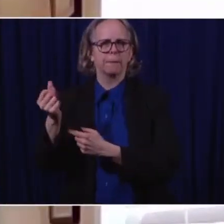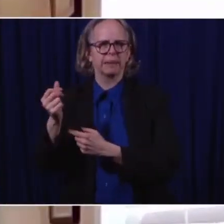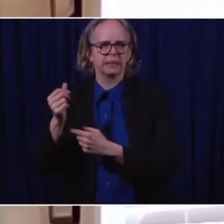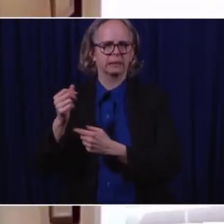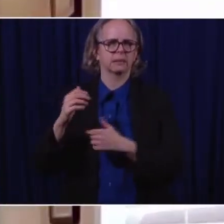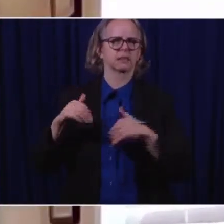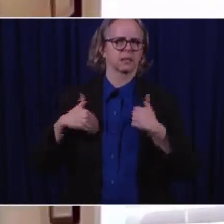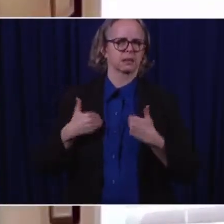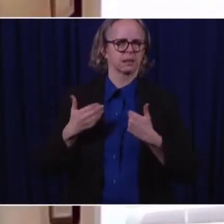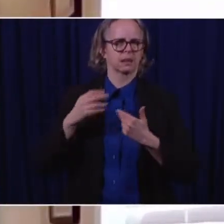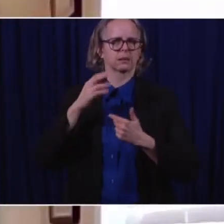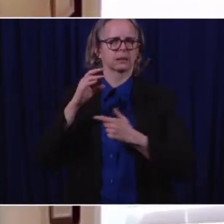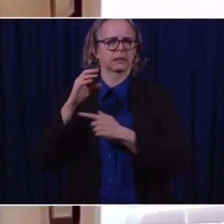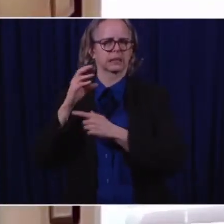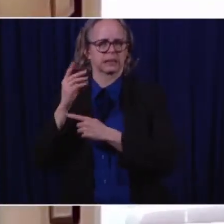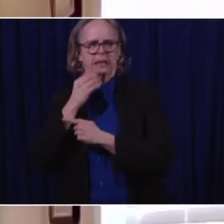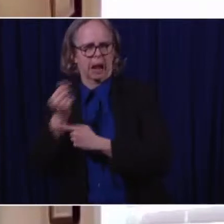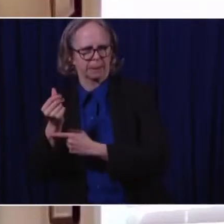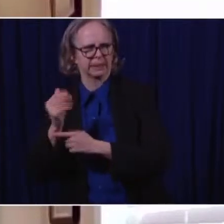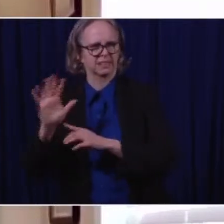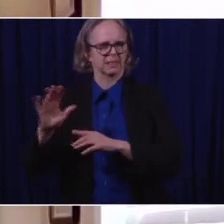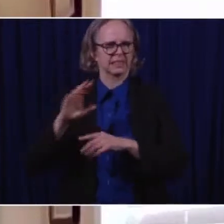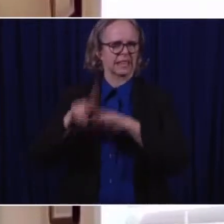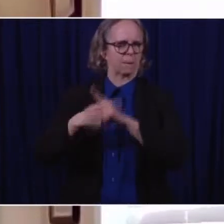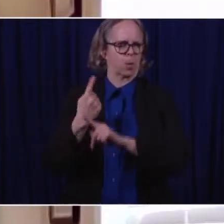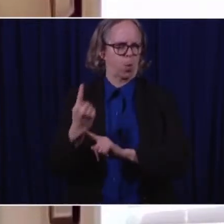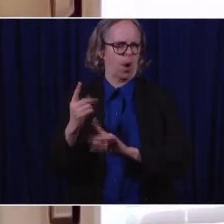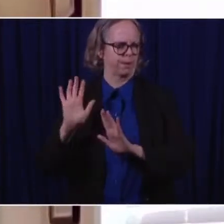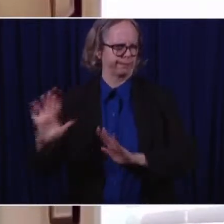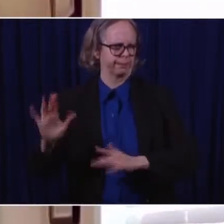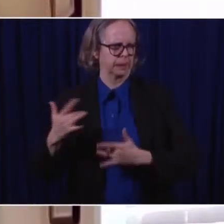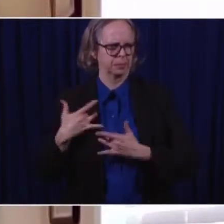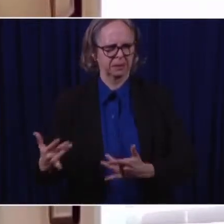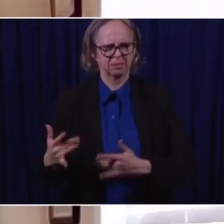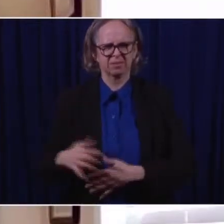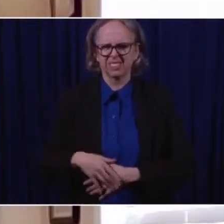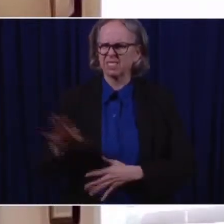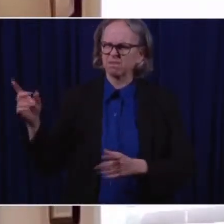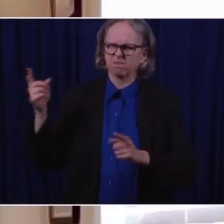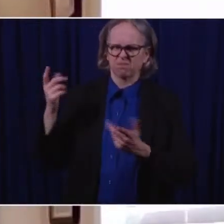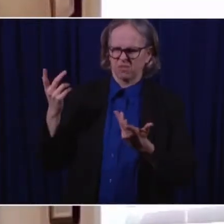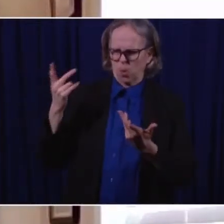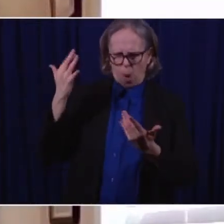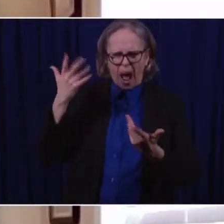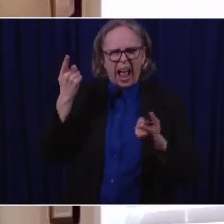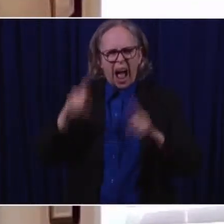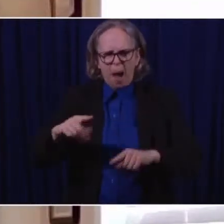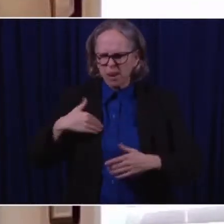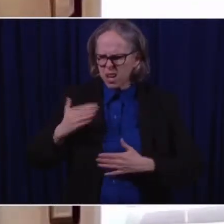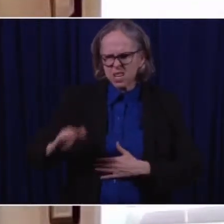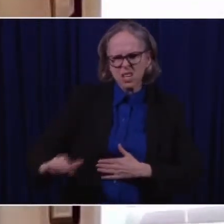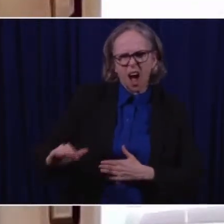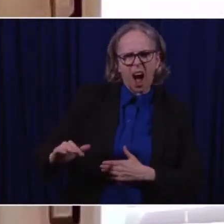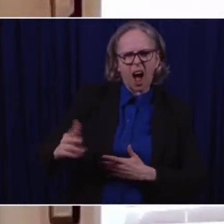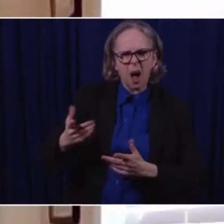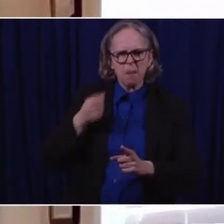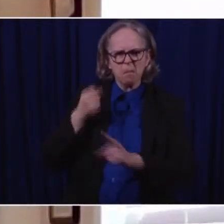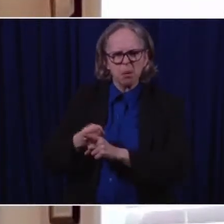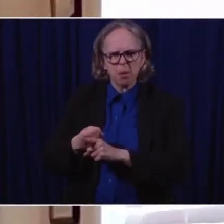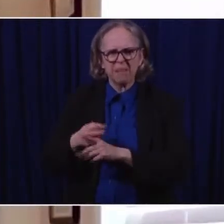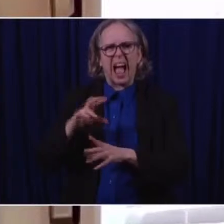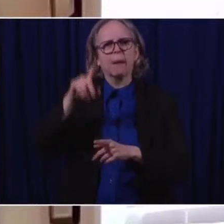diabetes that usually starts at a young age and requires insulin, not the kind